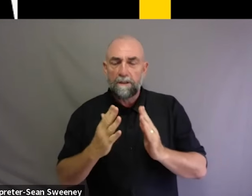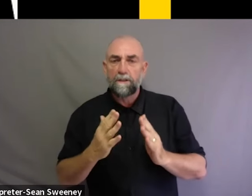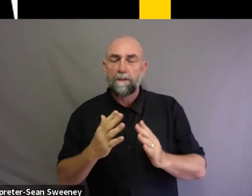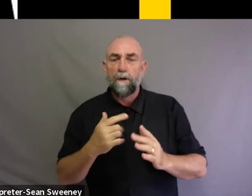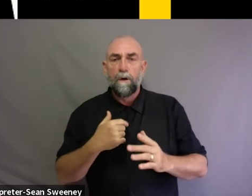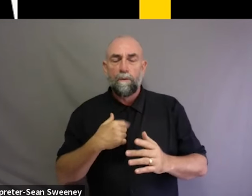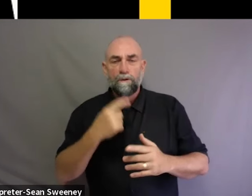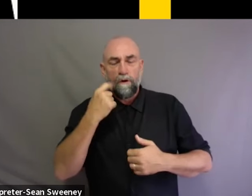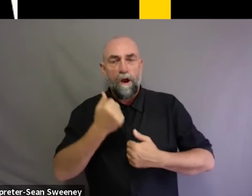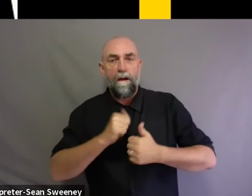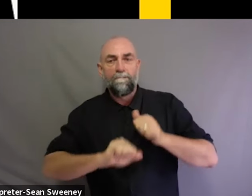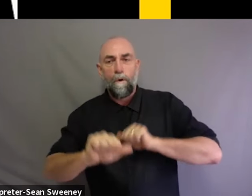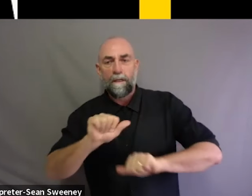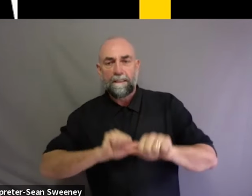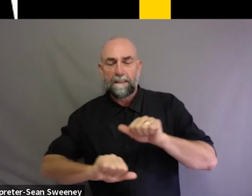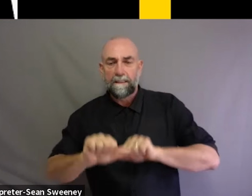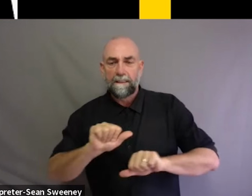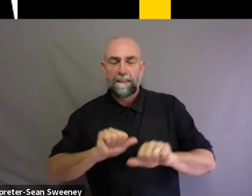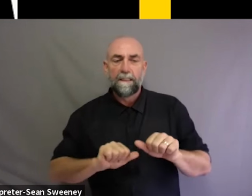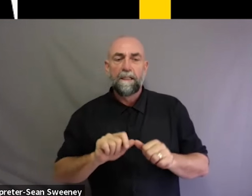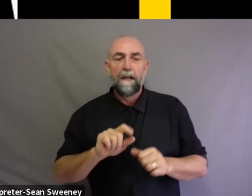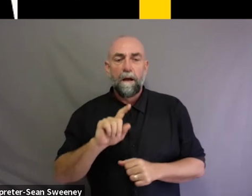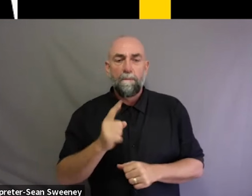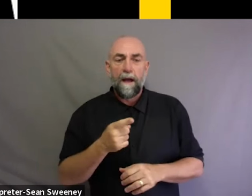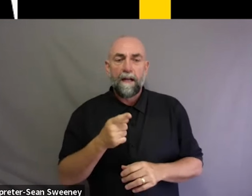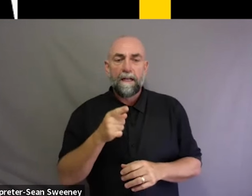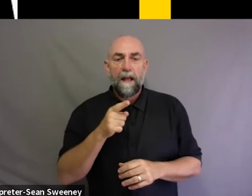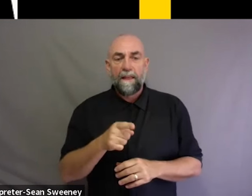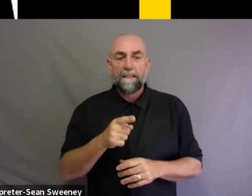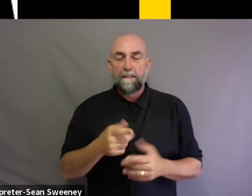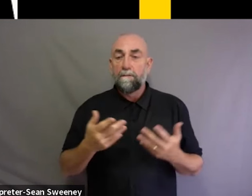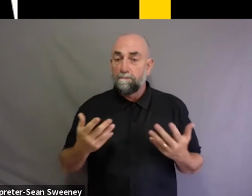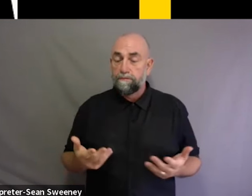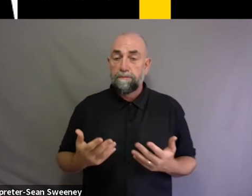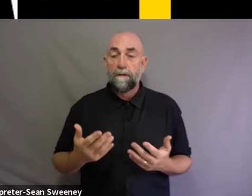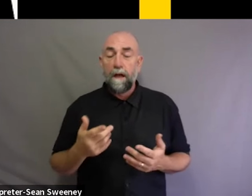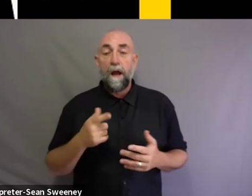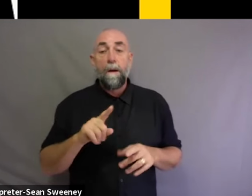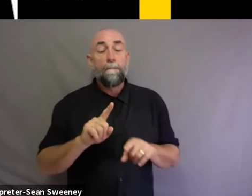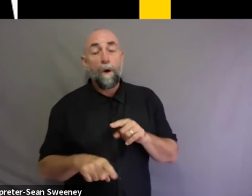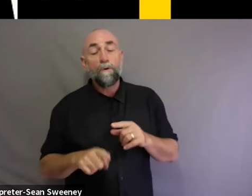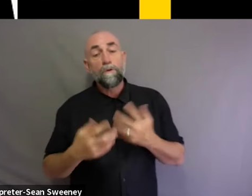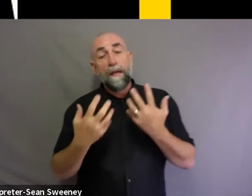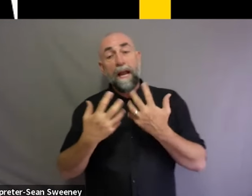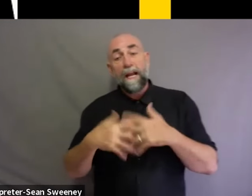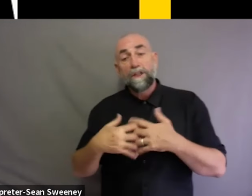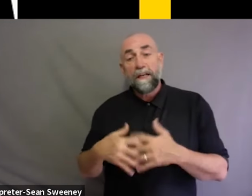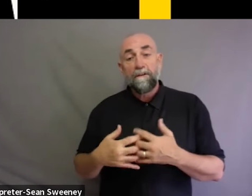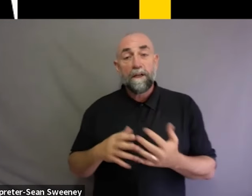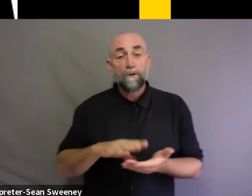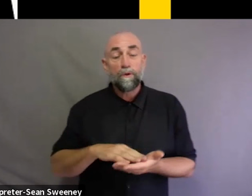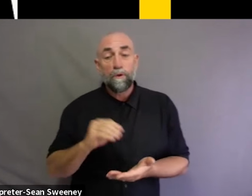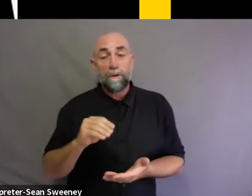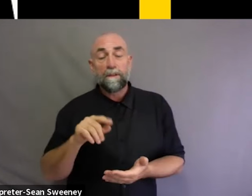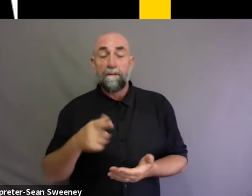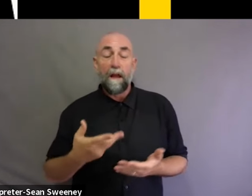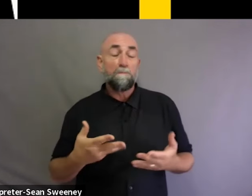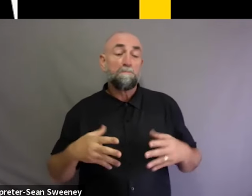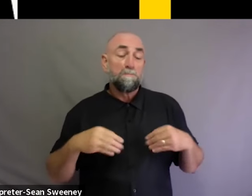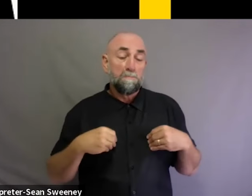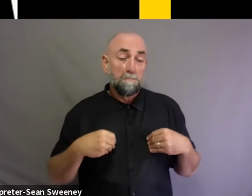It has direct workplace relevance to engineering students, so they can't pretend that it doesn't matter.